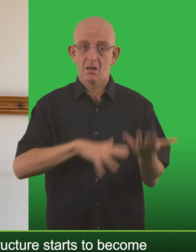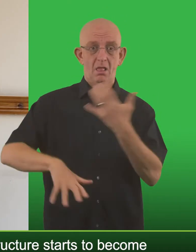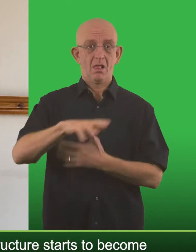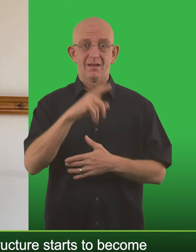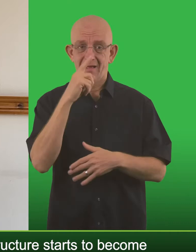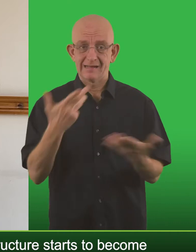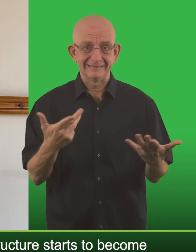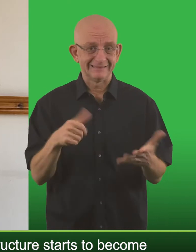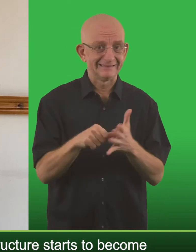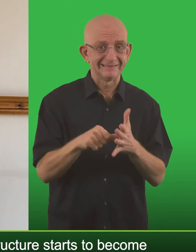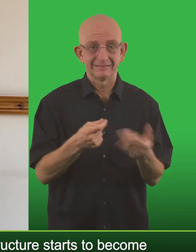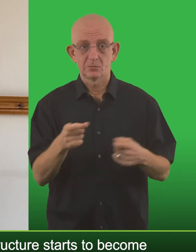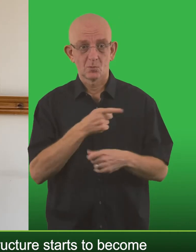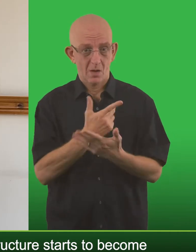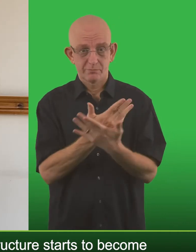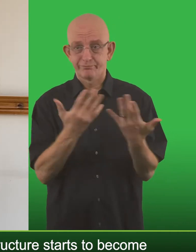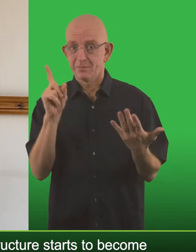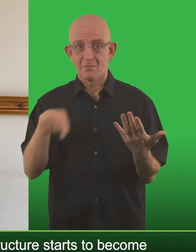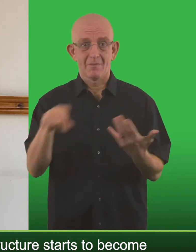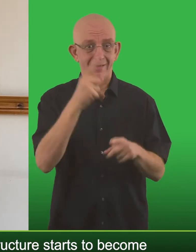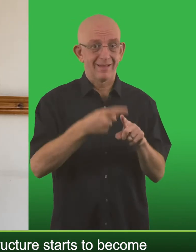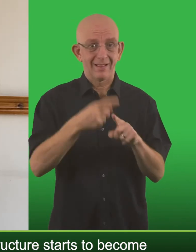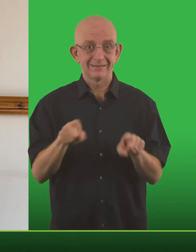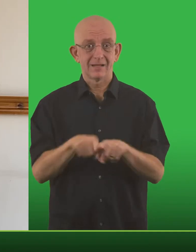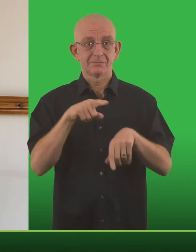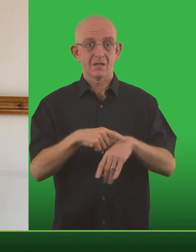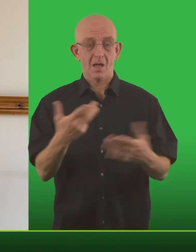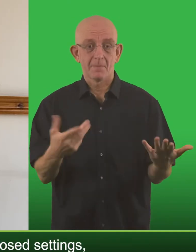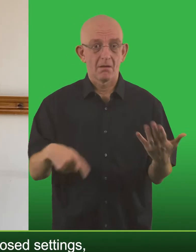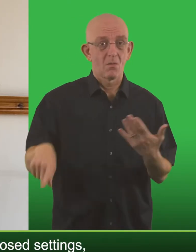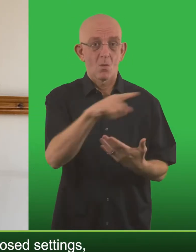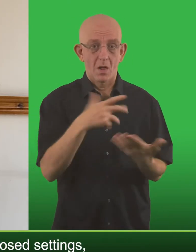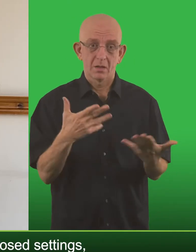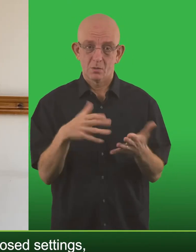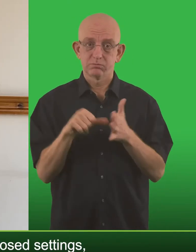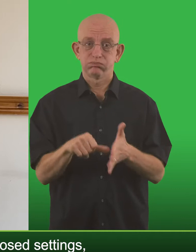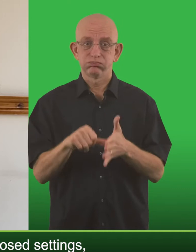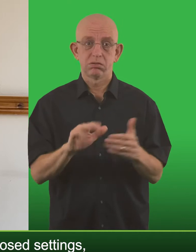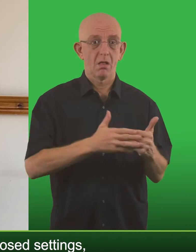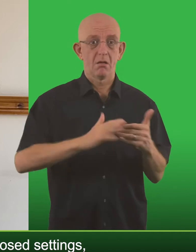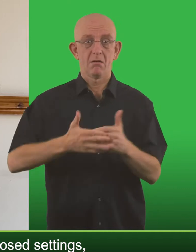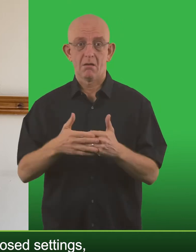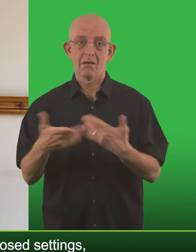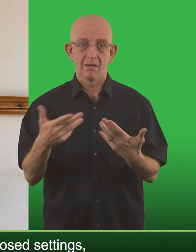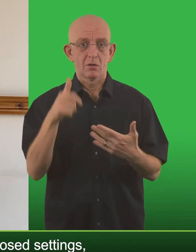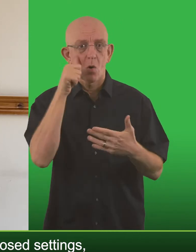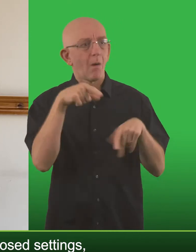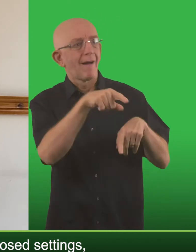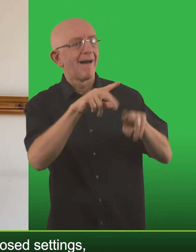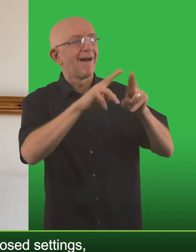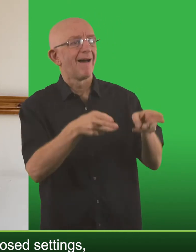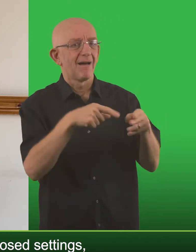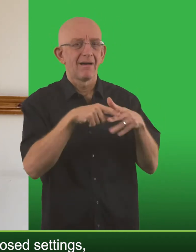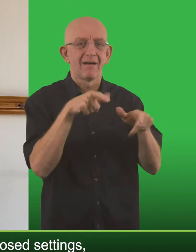starts to become unable to operate because so many people are poorly all at once. And it's also a challenge for closed settings, particularly care